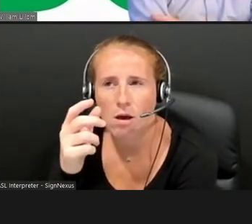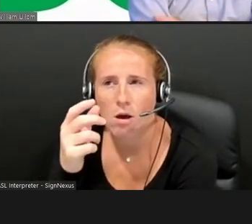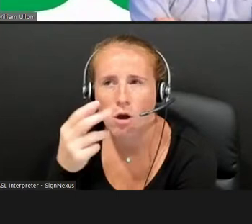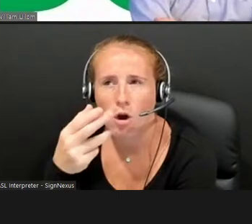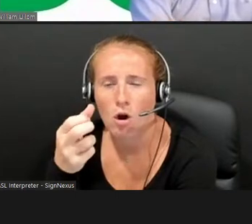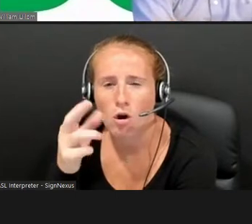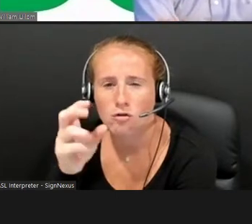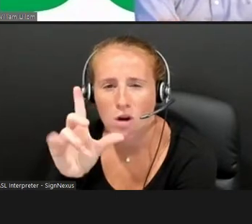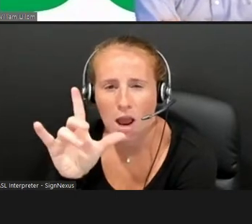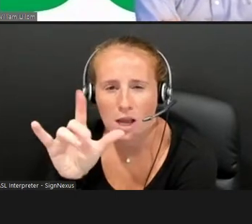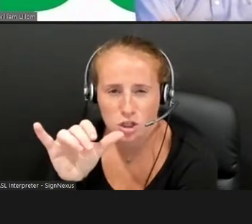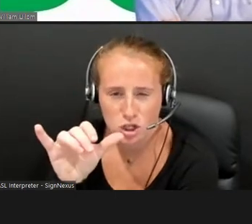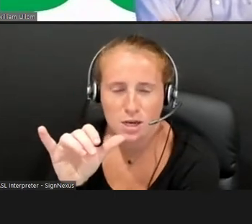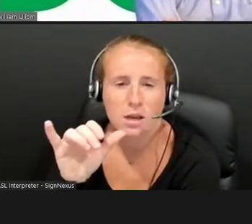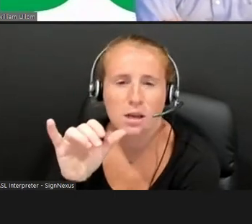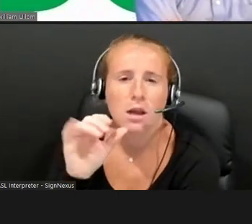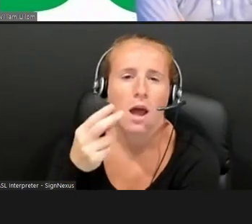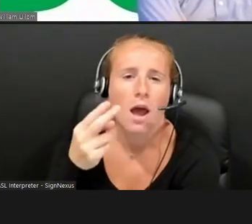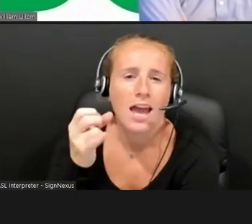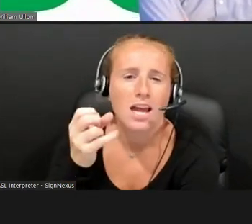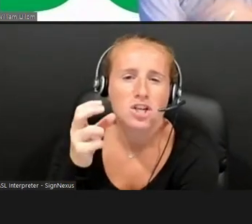bishan chakrabarti